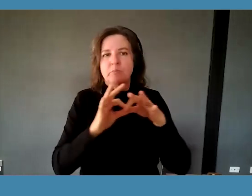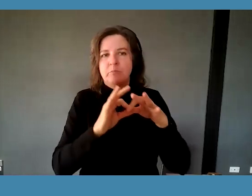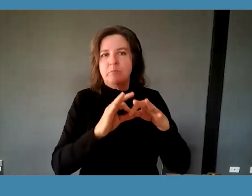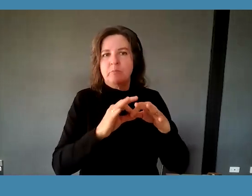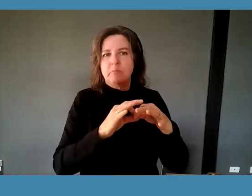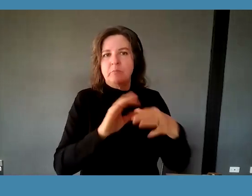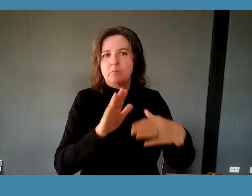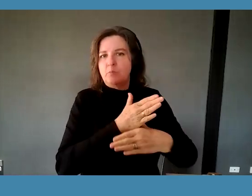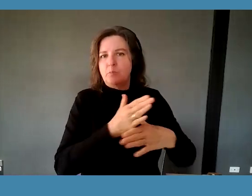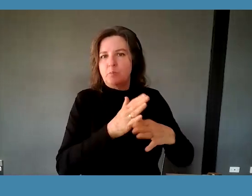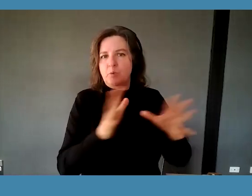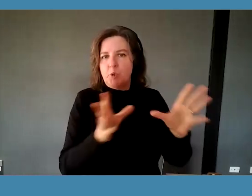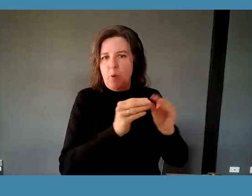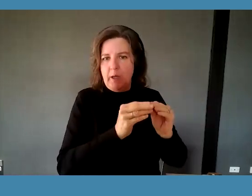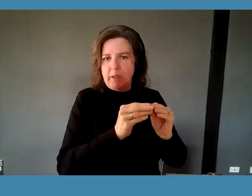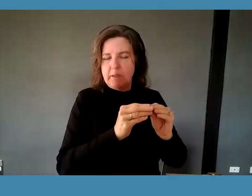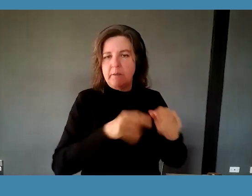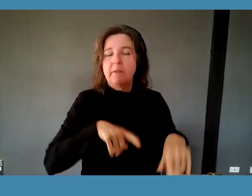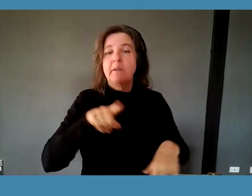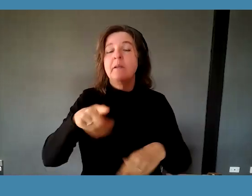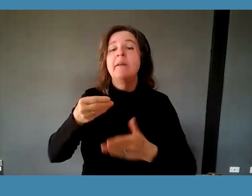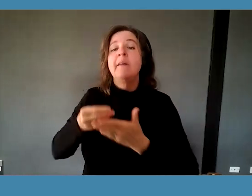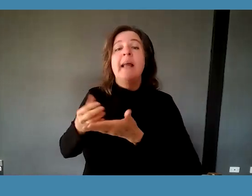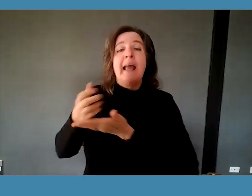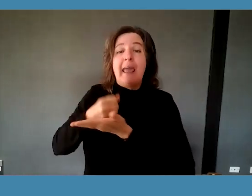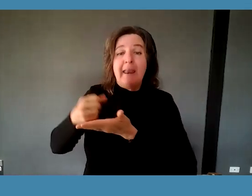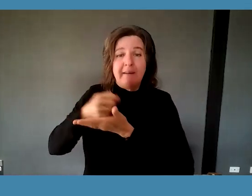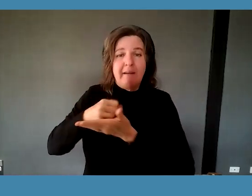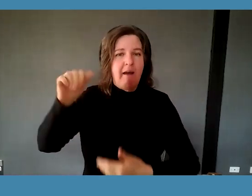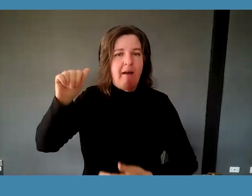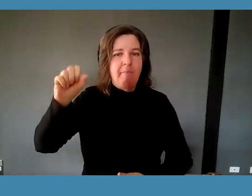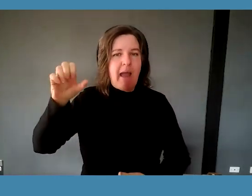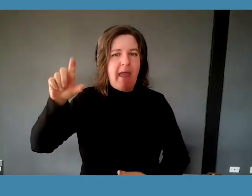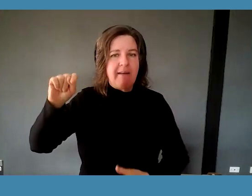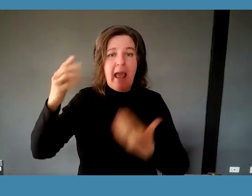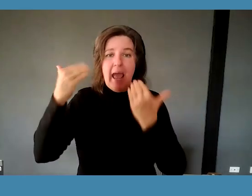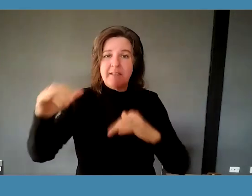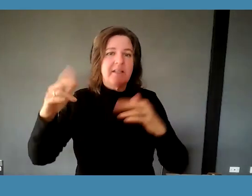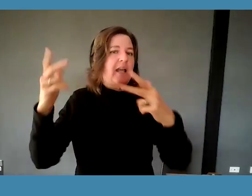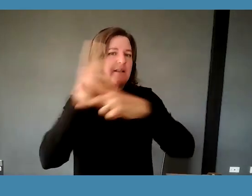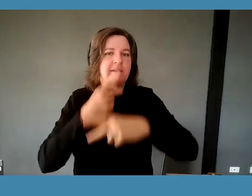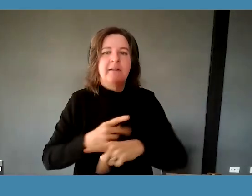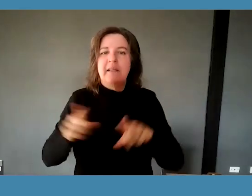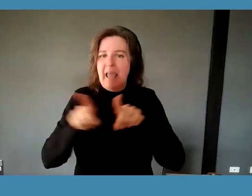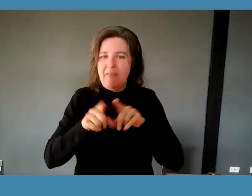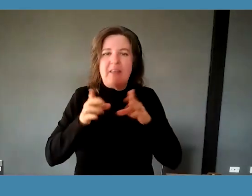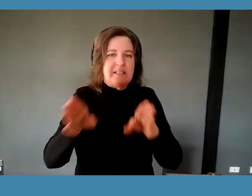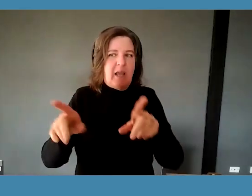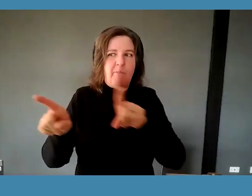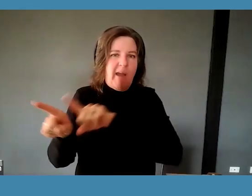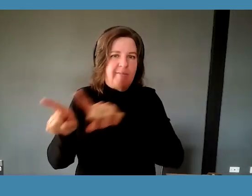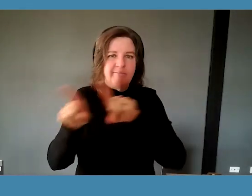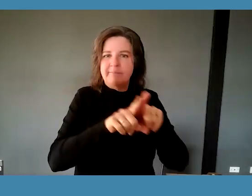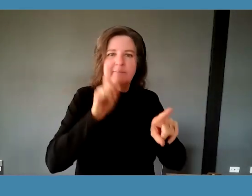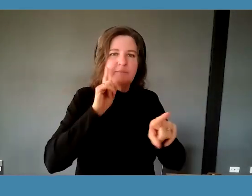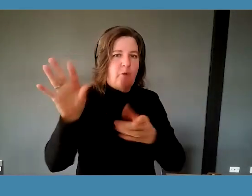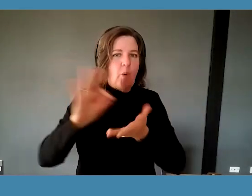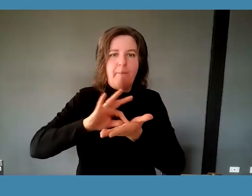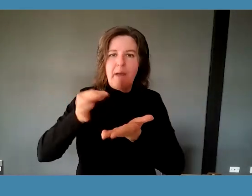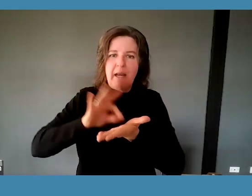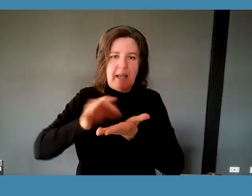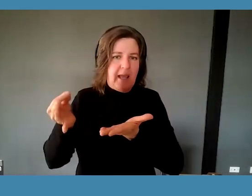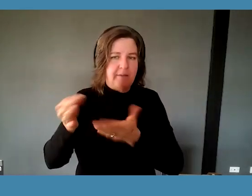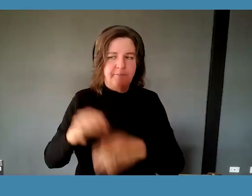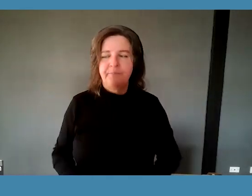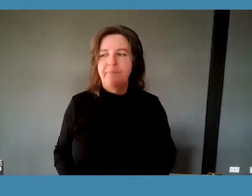The income and asset limits are calculated in the same way, is just how they are for Medicaid. So,